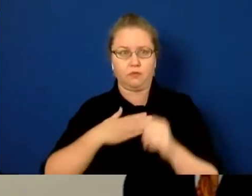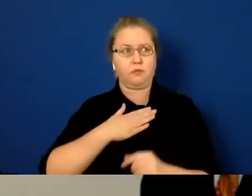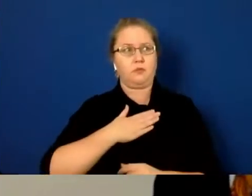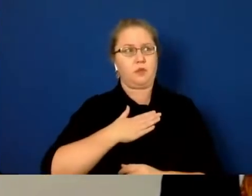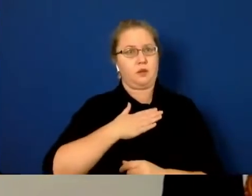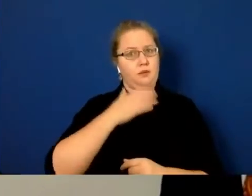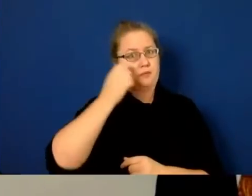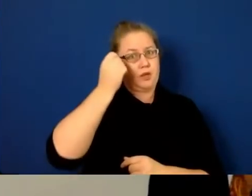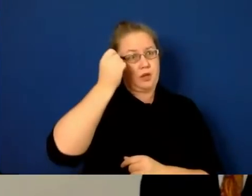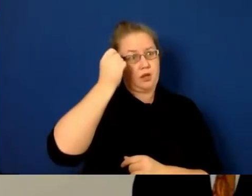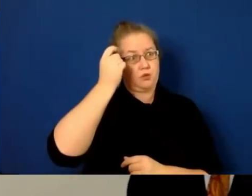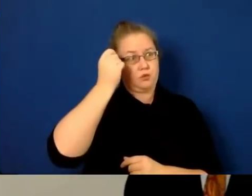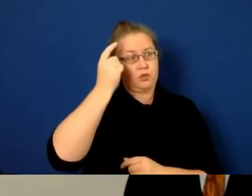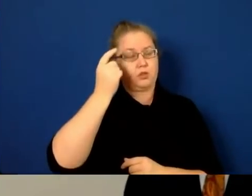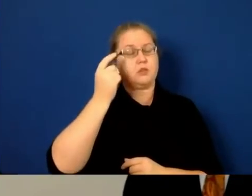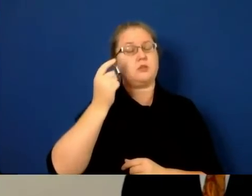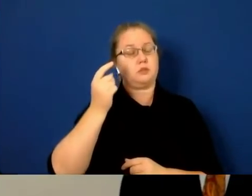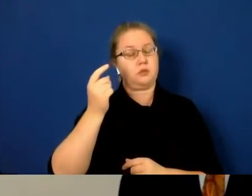Hello?